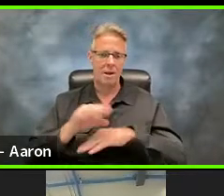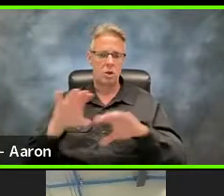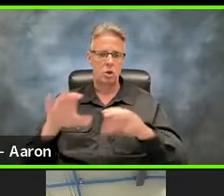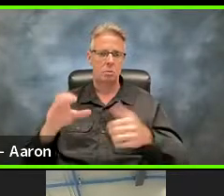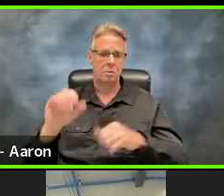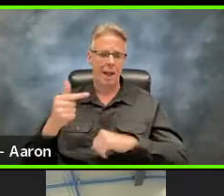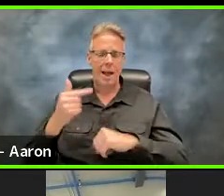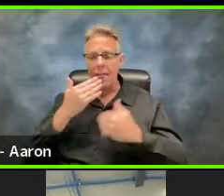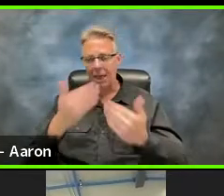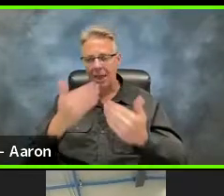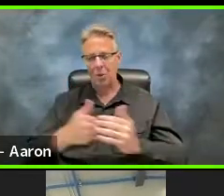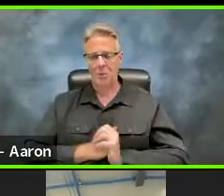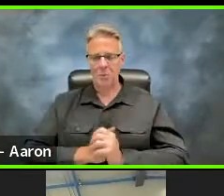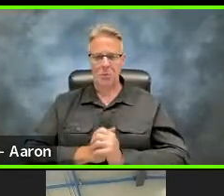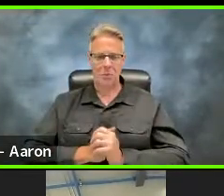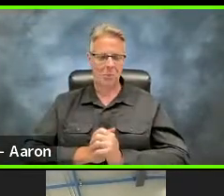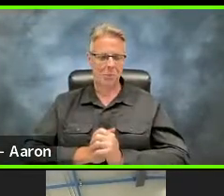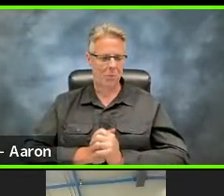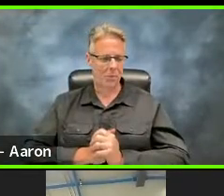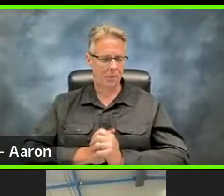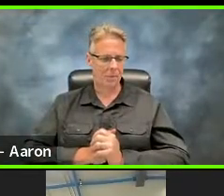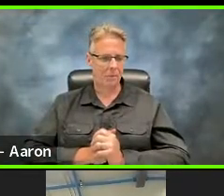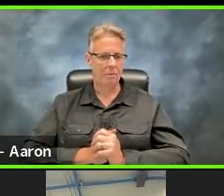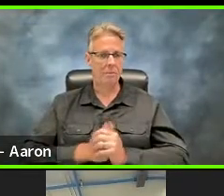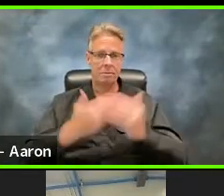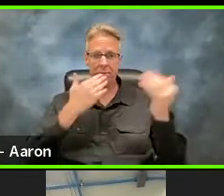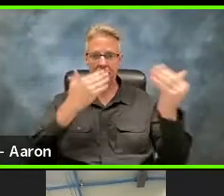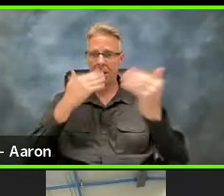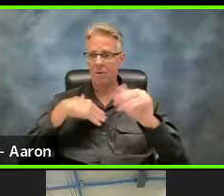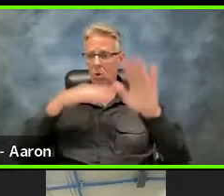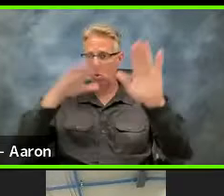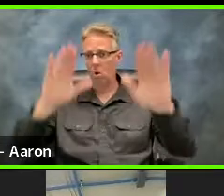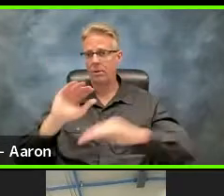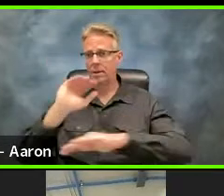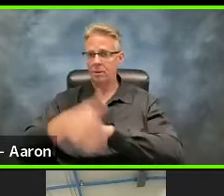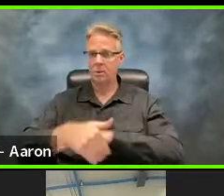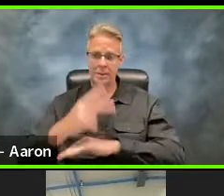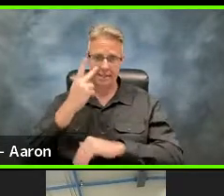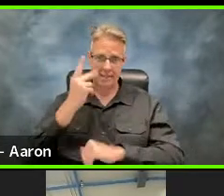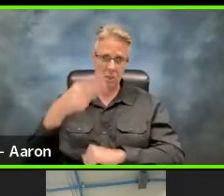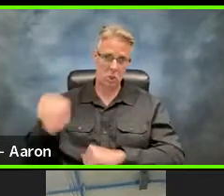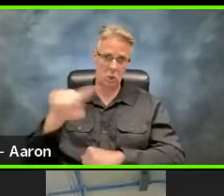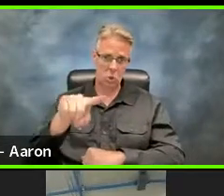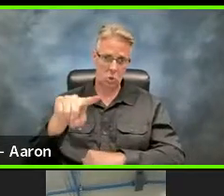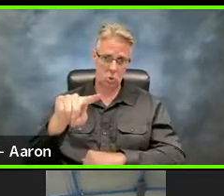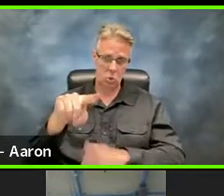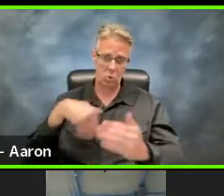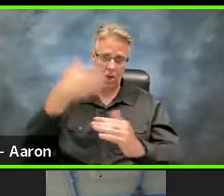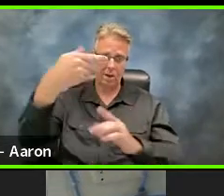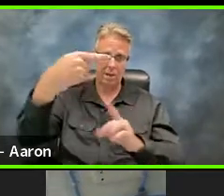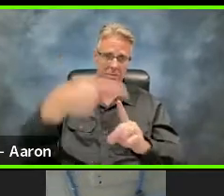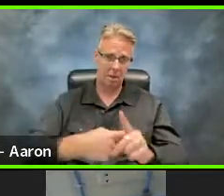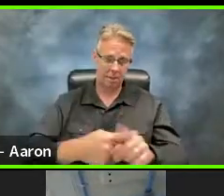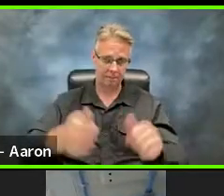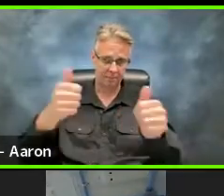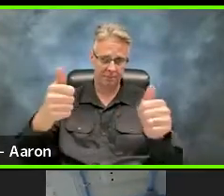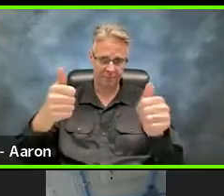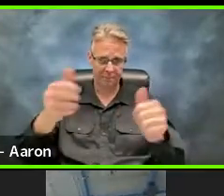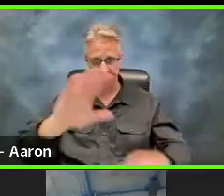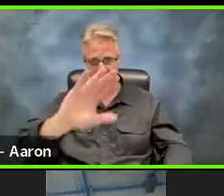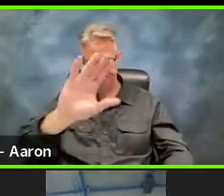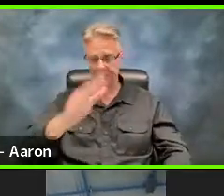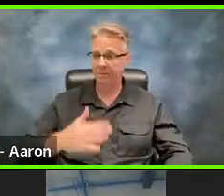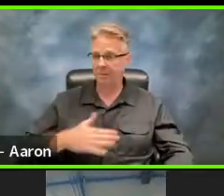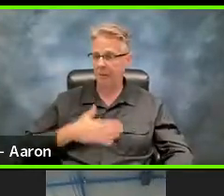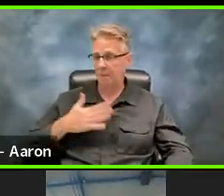you. Great. With that, thank you all. Have a wonderful evening. We will see you next month. Happy Veterans